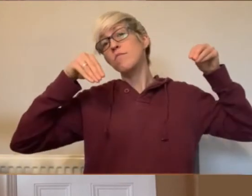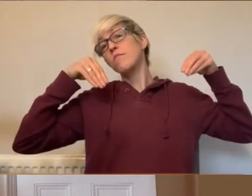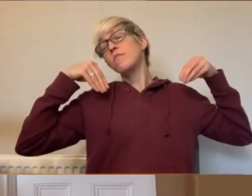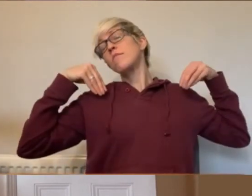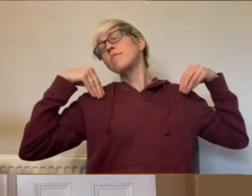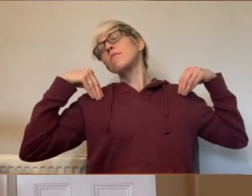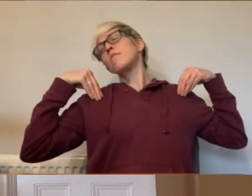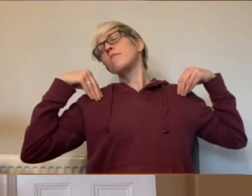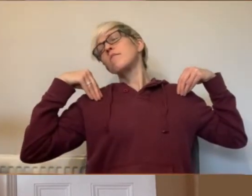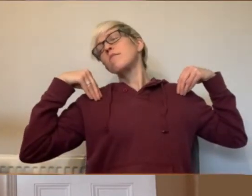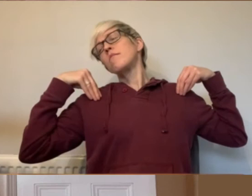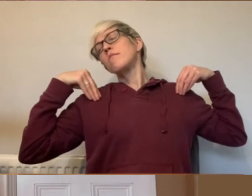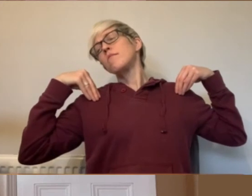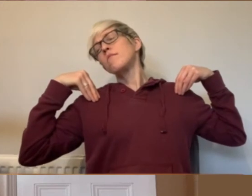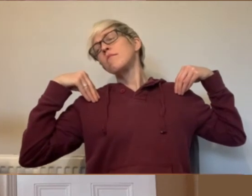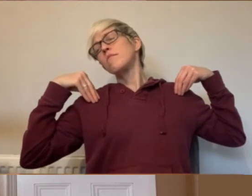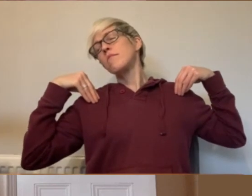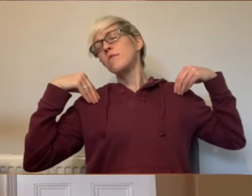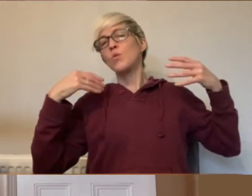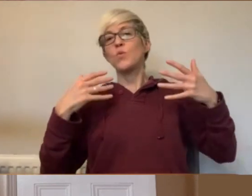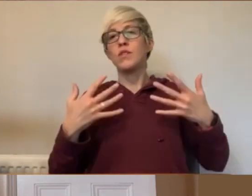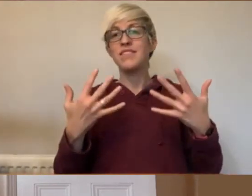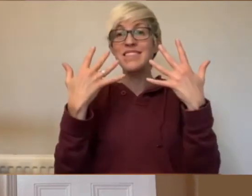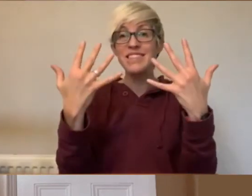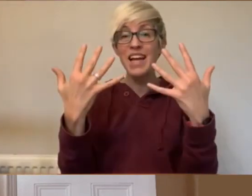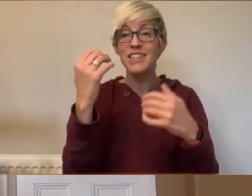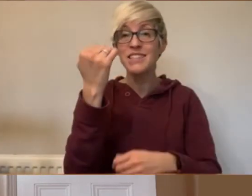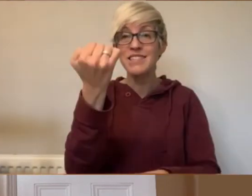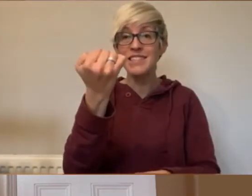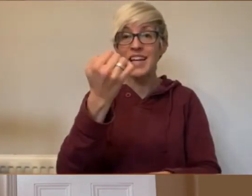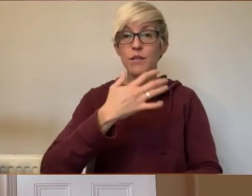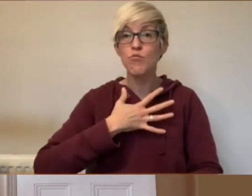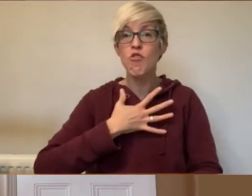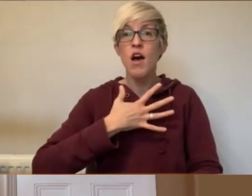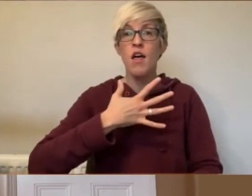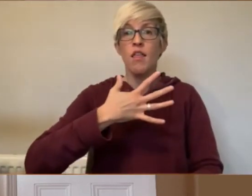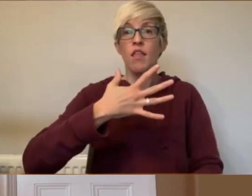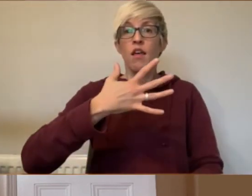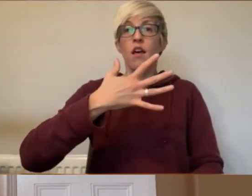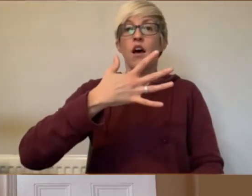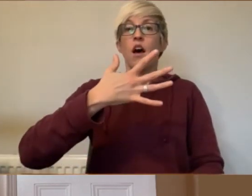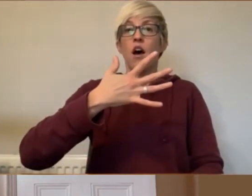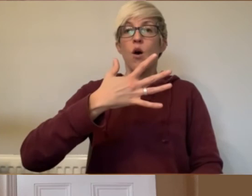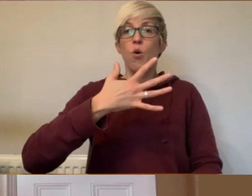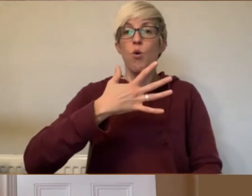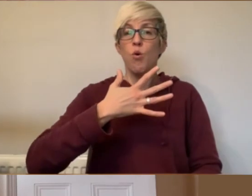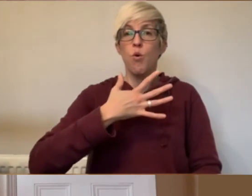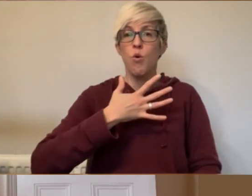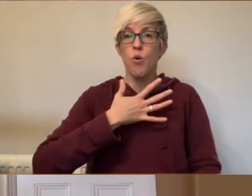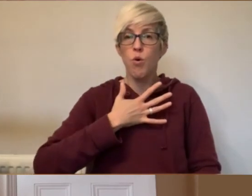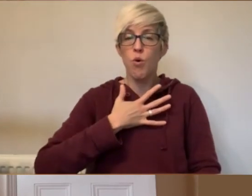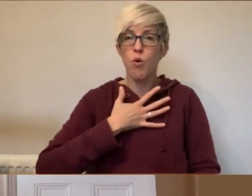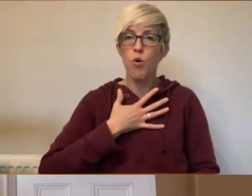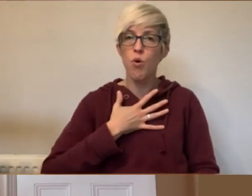place that blanket on. And we are going to take 10 deep breaths in a laying down position and then come